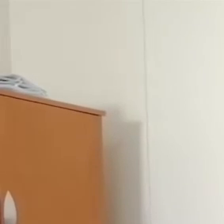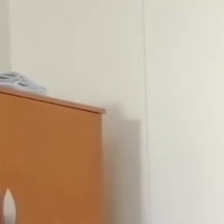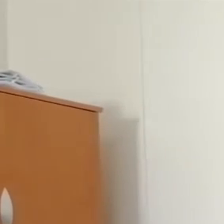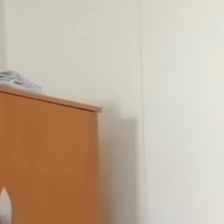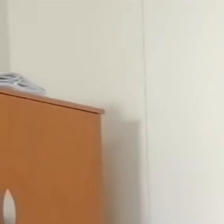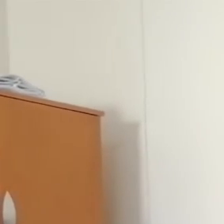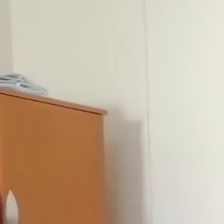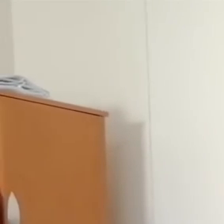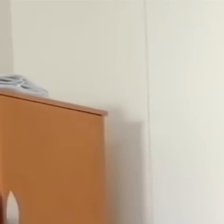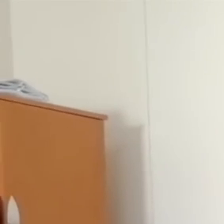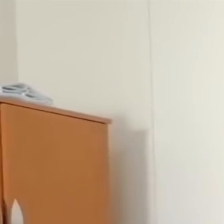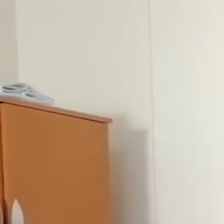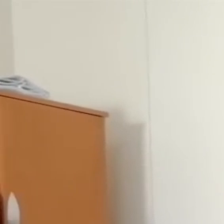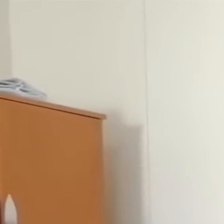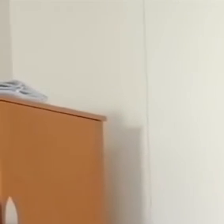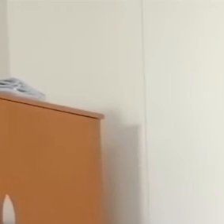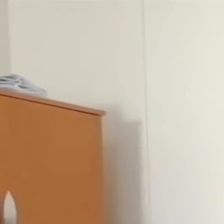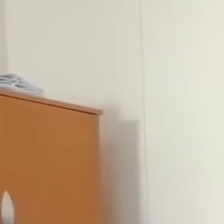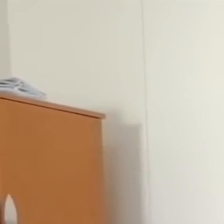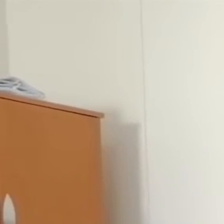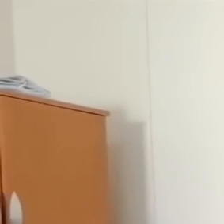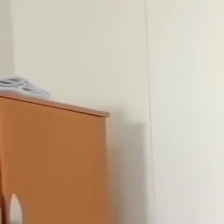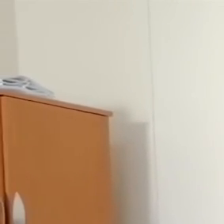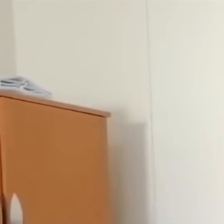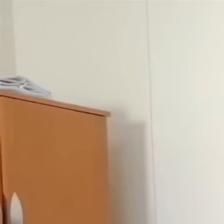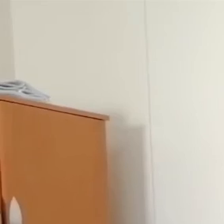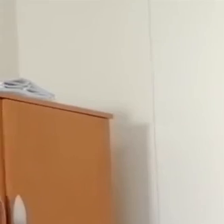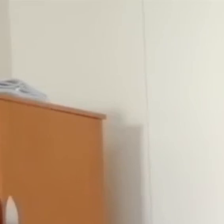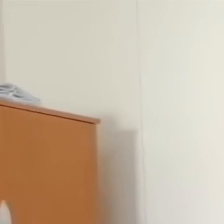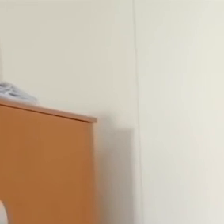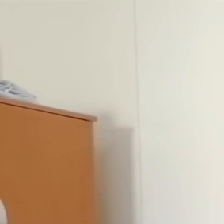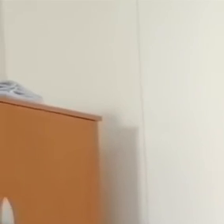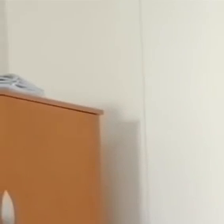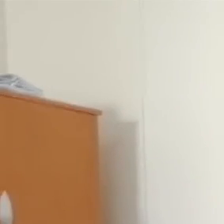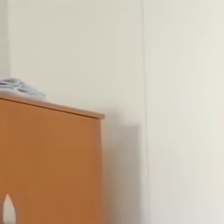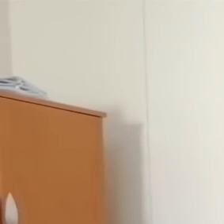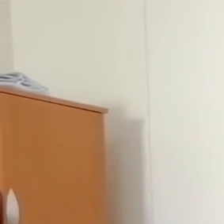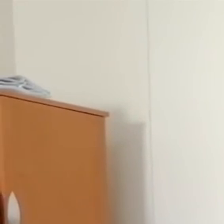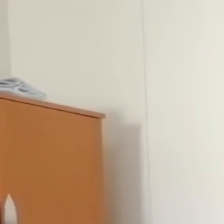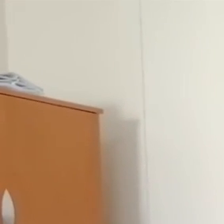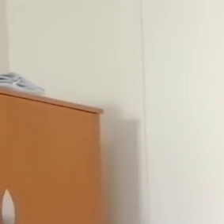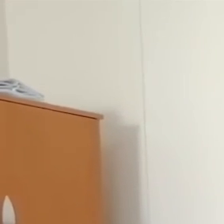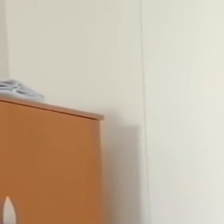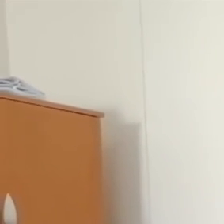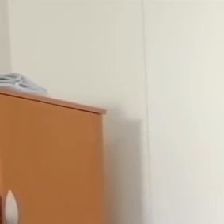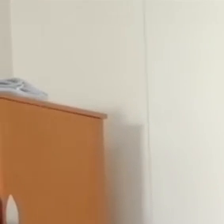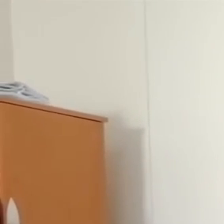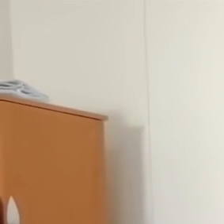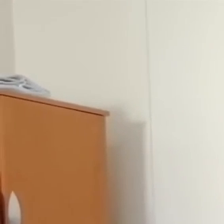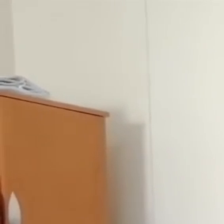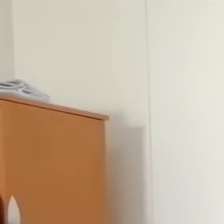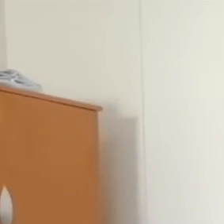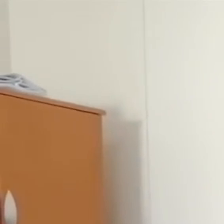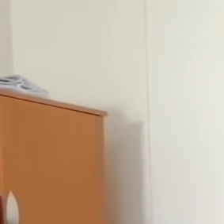think the general feeling is that they are quite happy about this noble gesture.